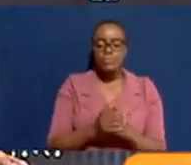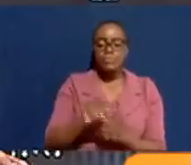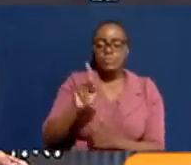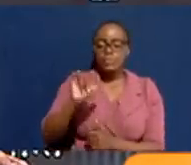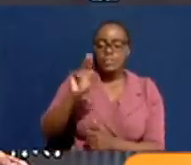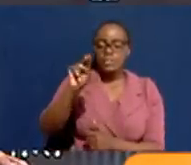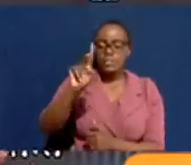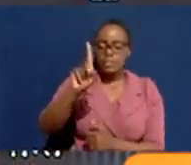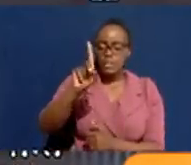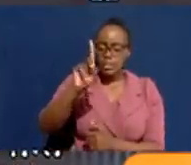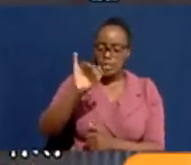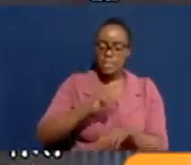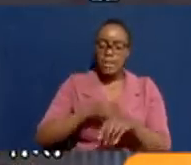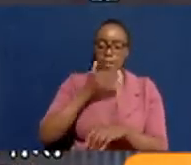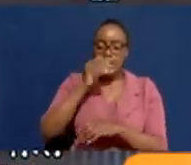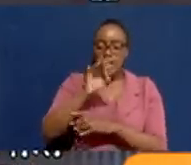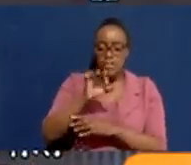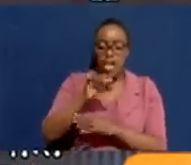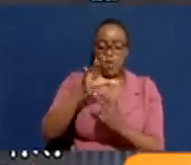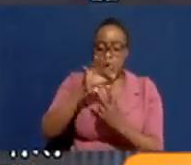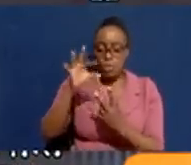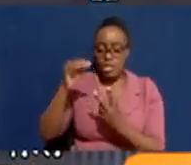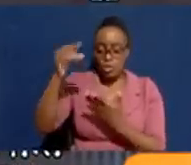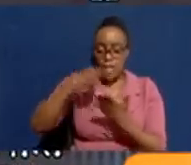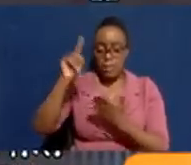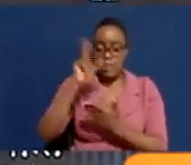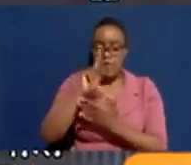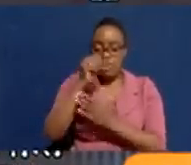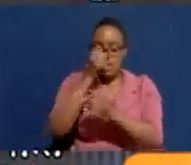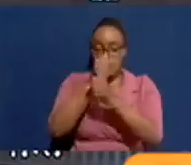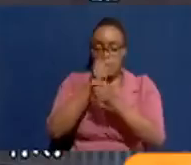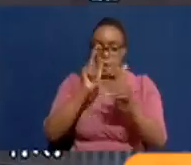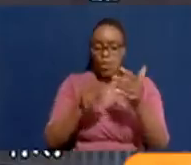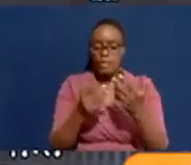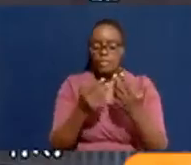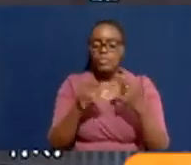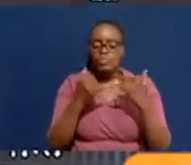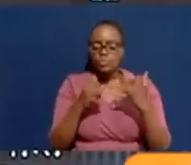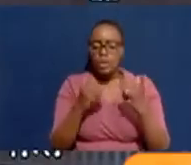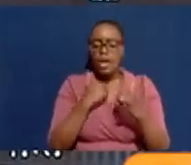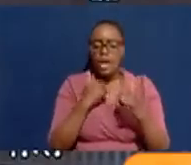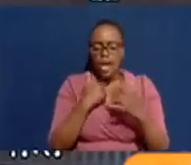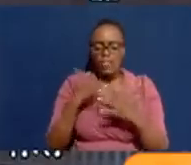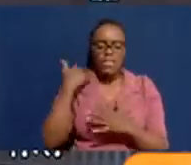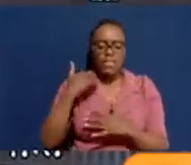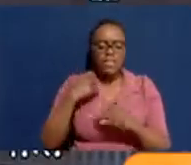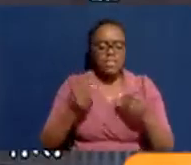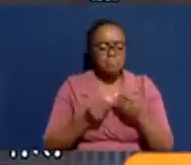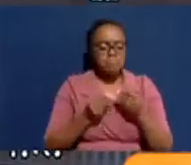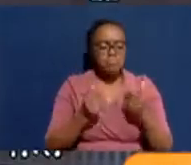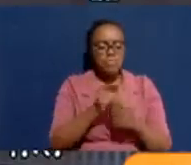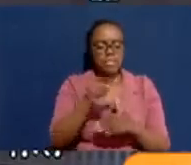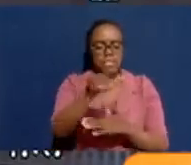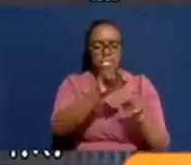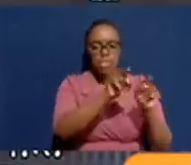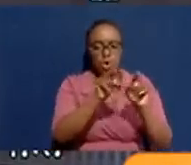Kindiki, in response, said that if his nomination was approved, then his first assignment would be to seek to have the bandits flushed out of the area,